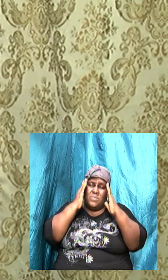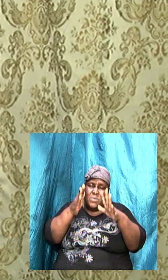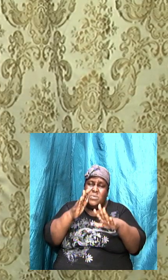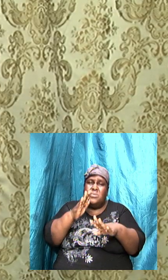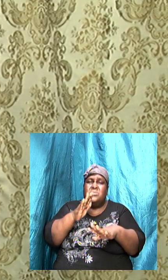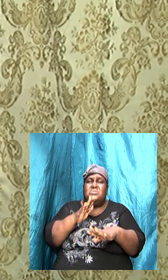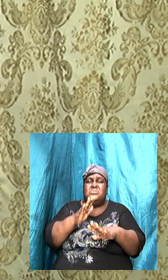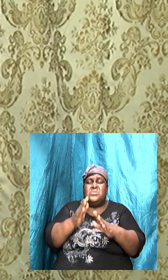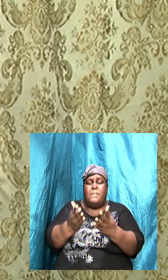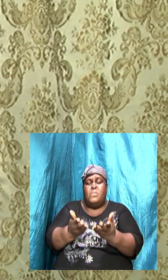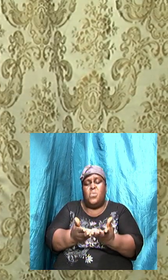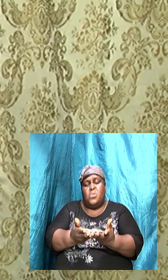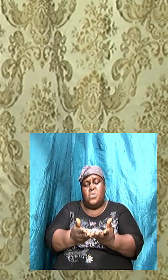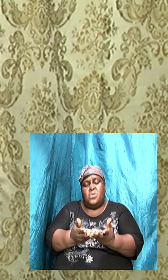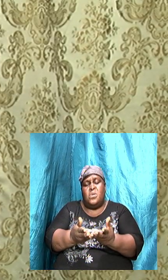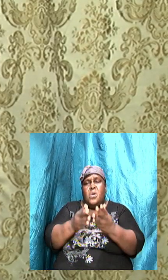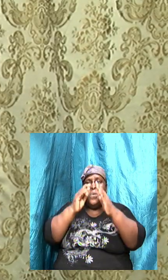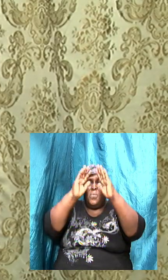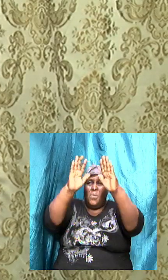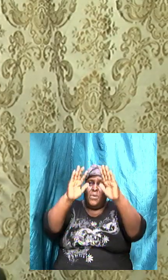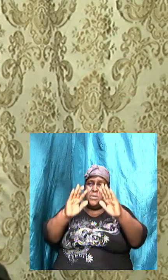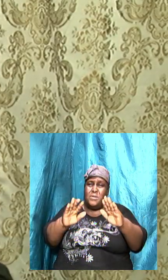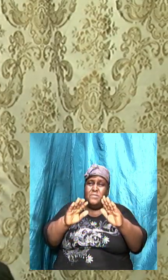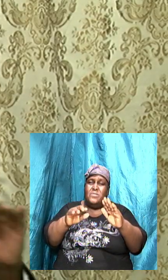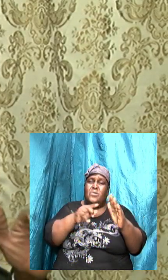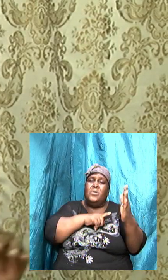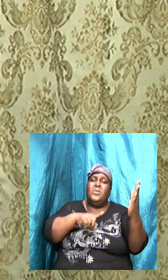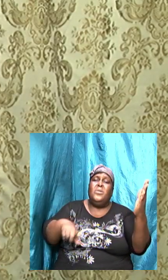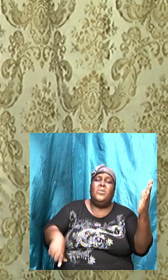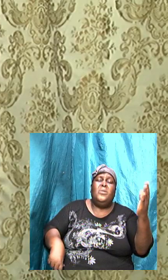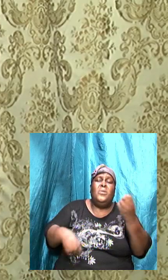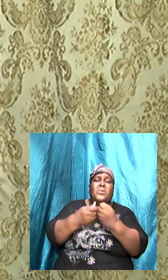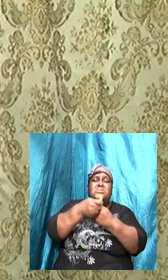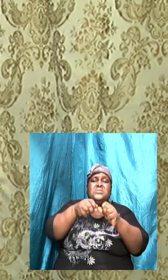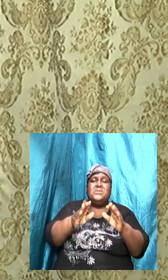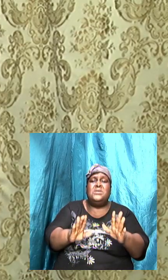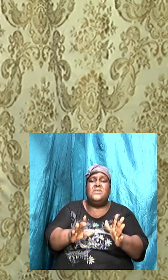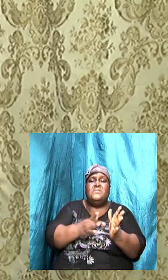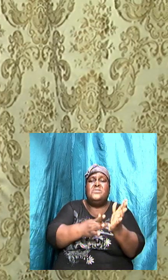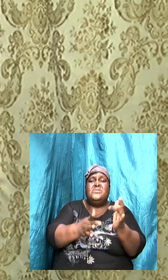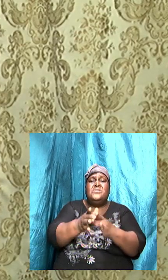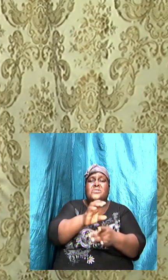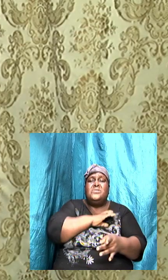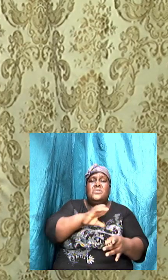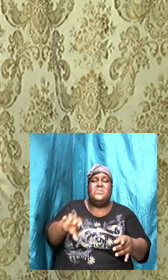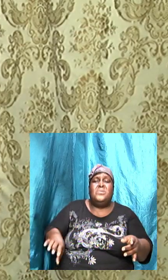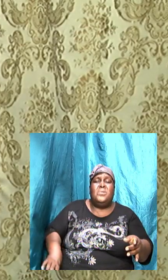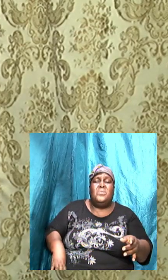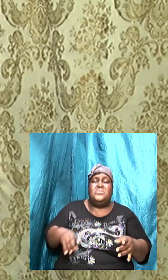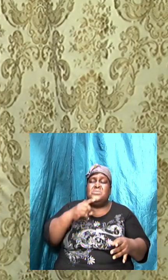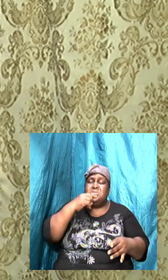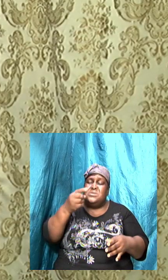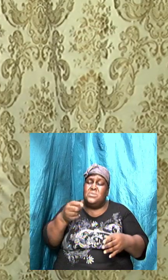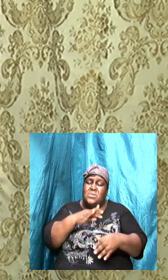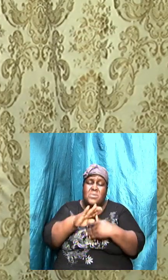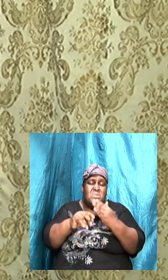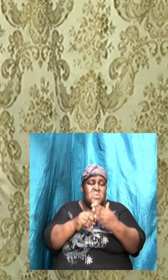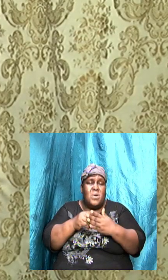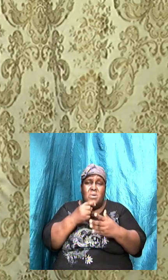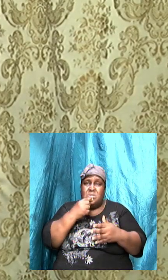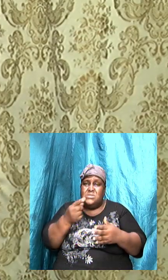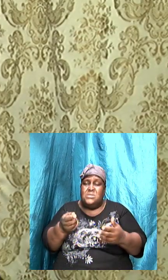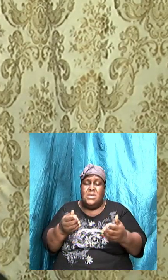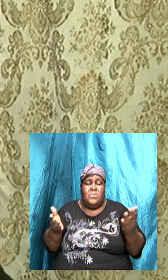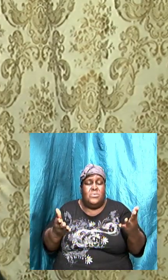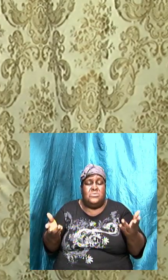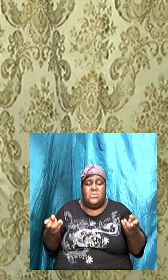wonderful Lord and Savior Jesus Christ. With all the things that it says is going to happen, at the end of it all, Jesus